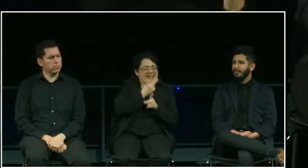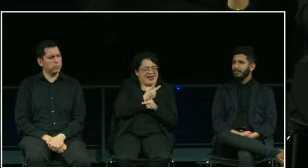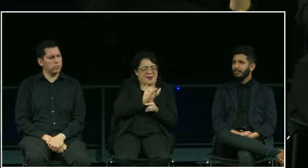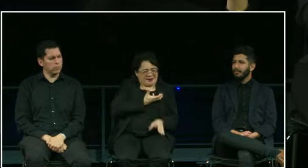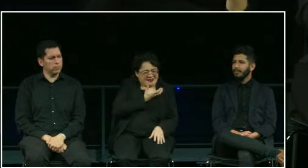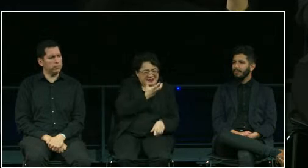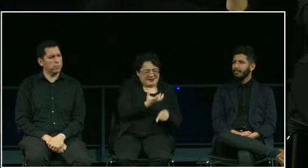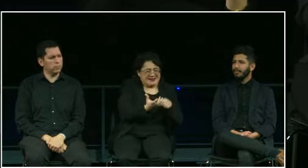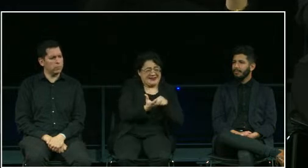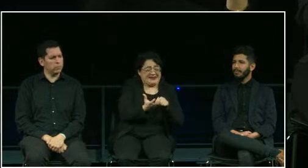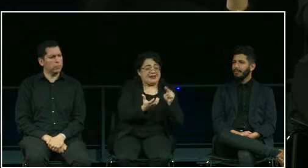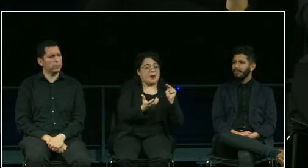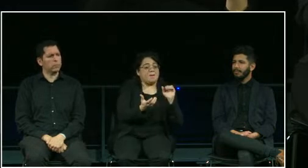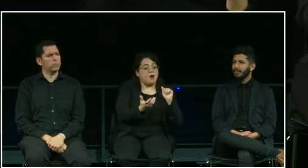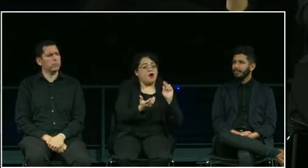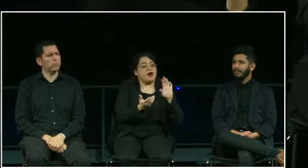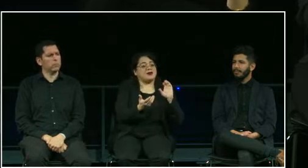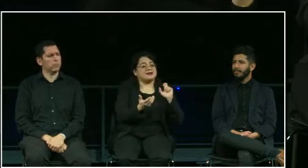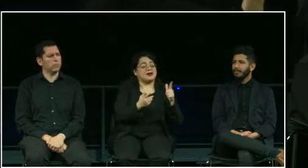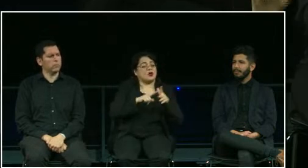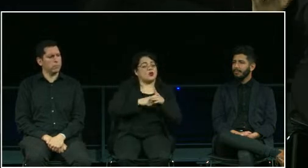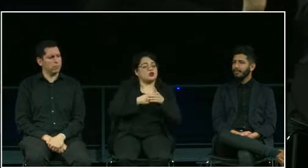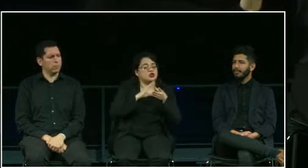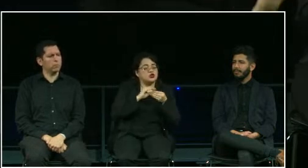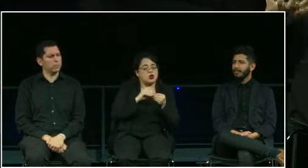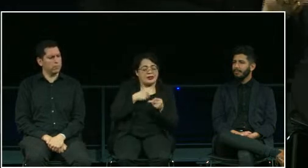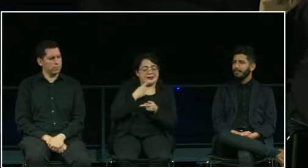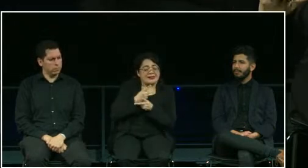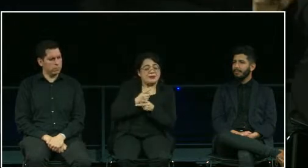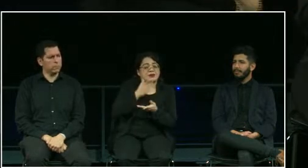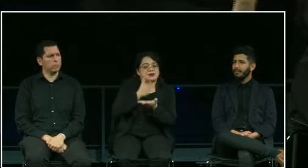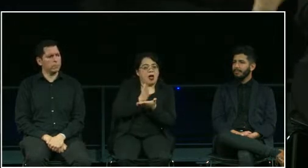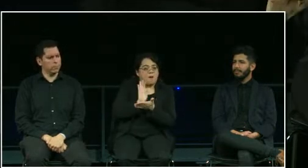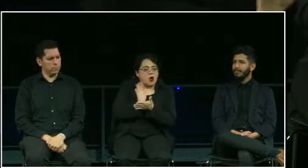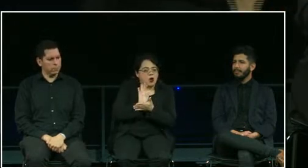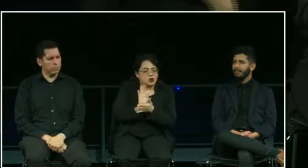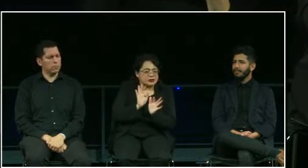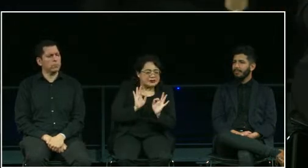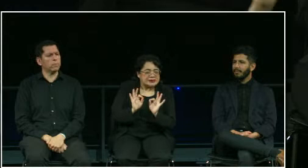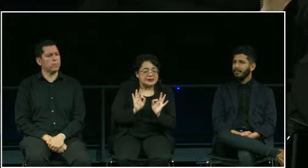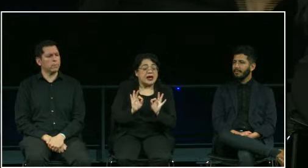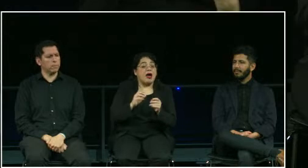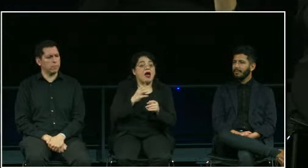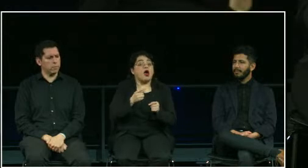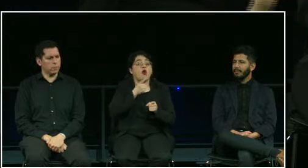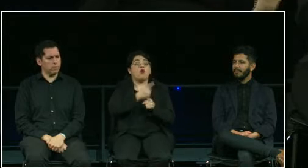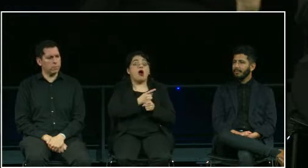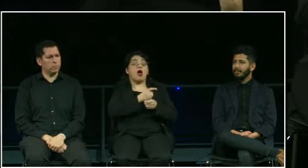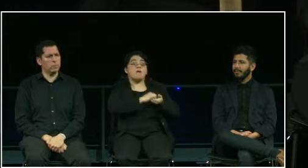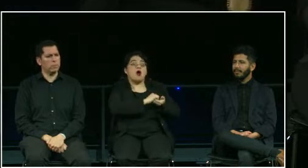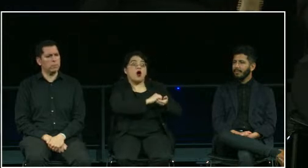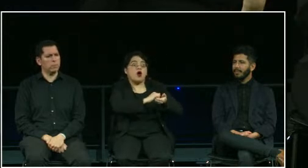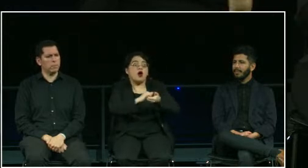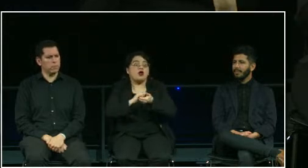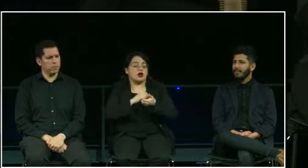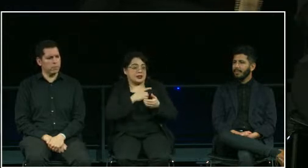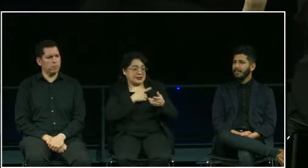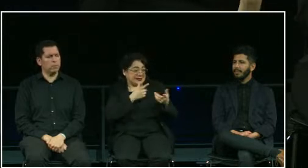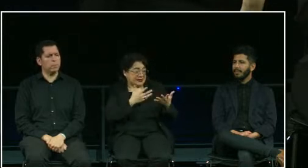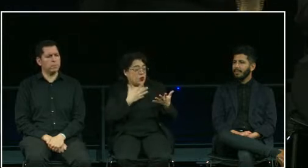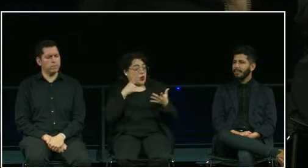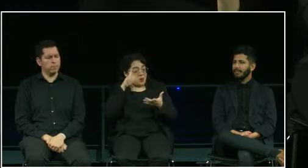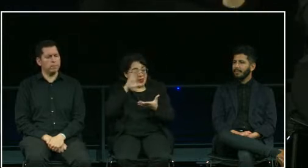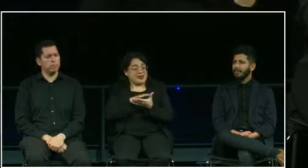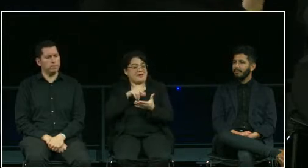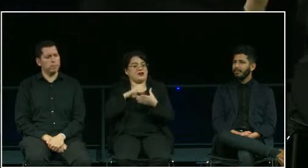love about Marcel, and how can we find the right partners who believe in us telling this story